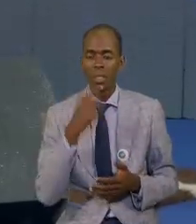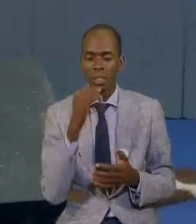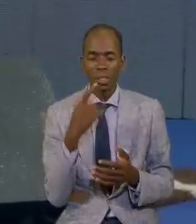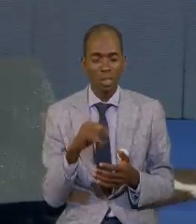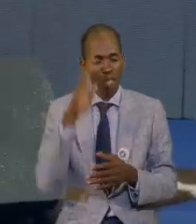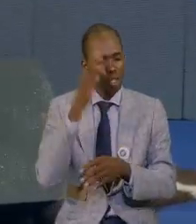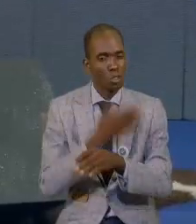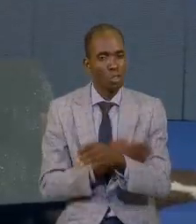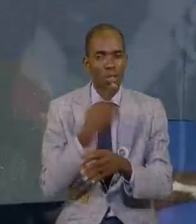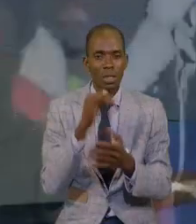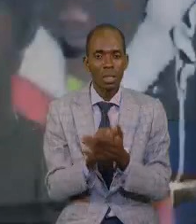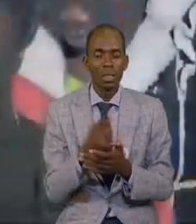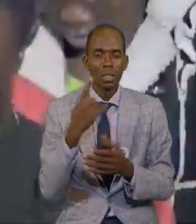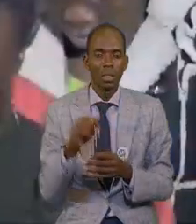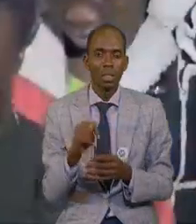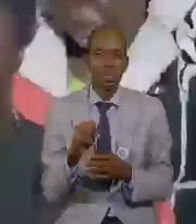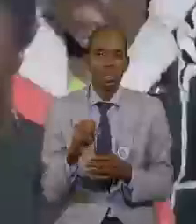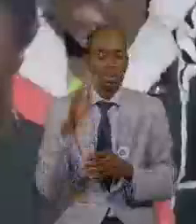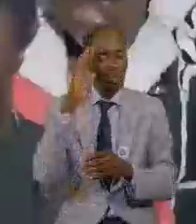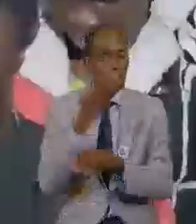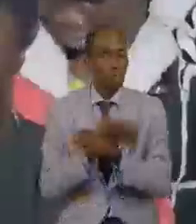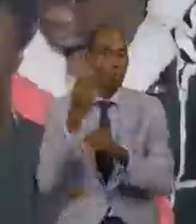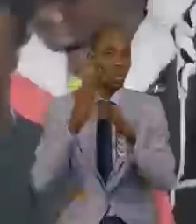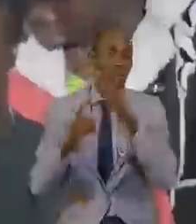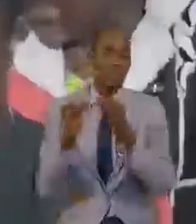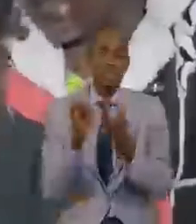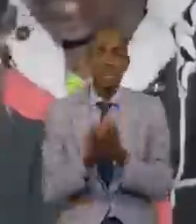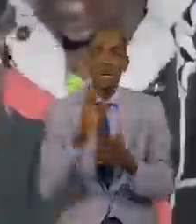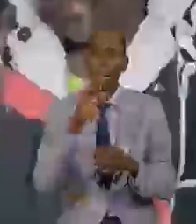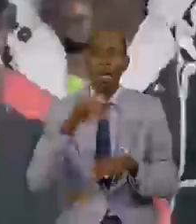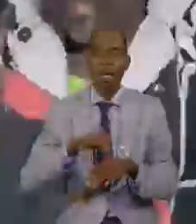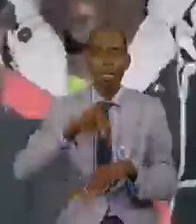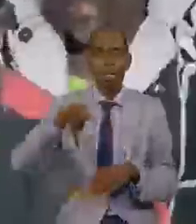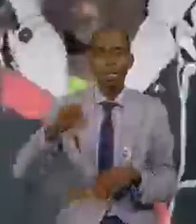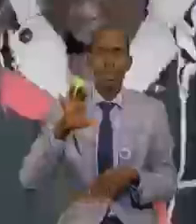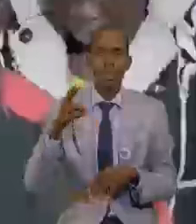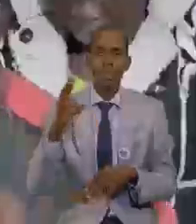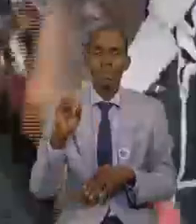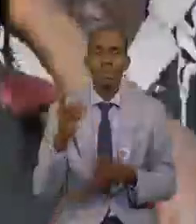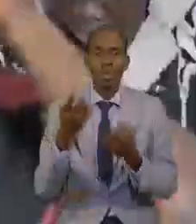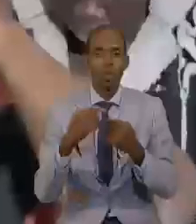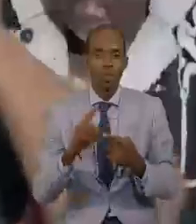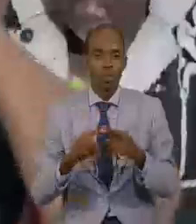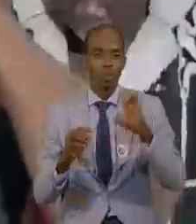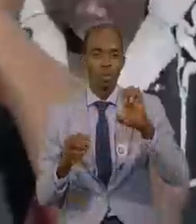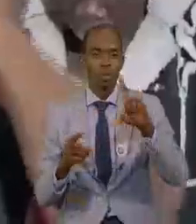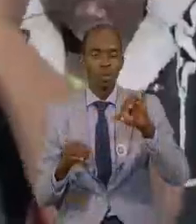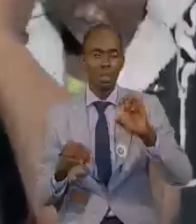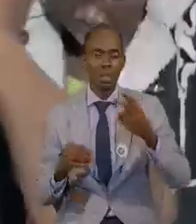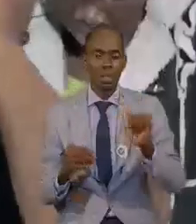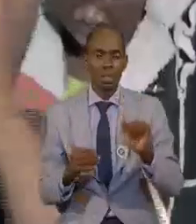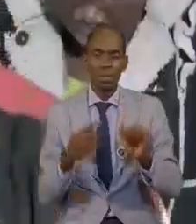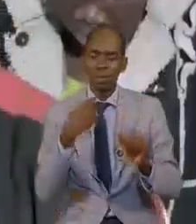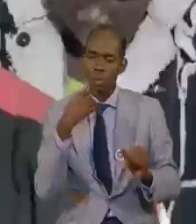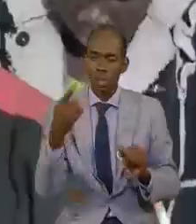at Jericho came to Elisha and said unto him, Knowest thou that the Lord